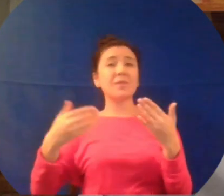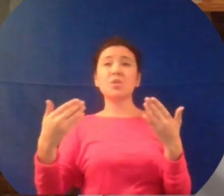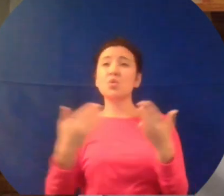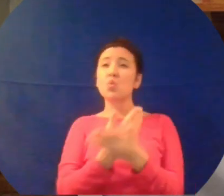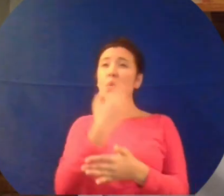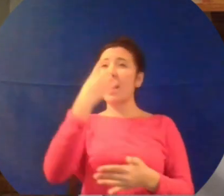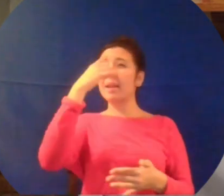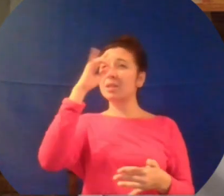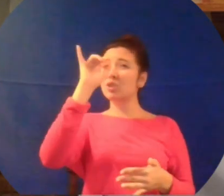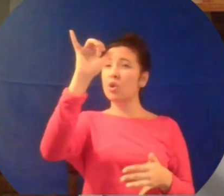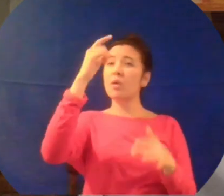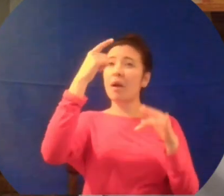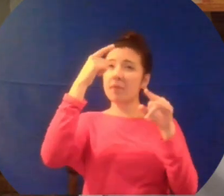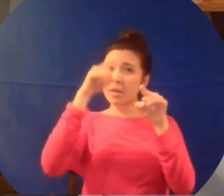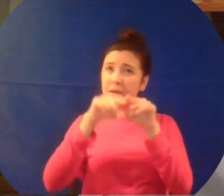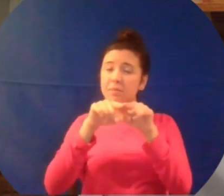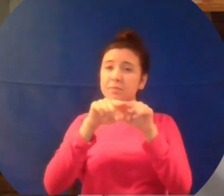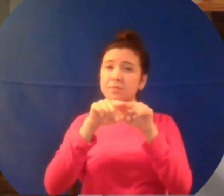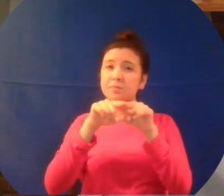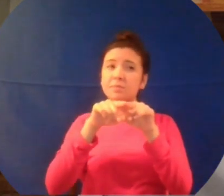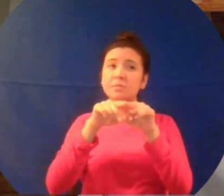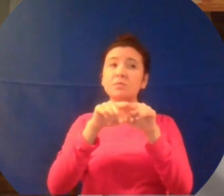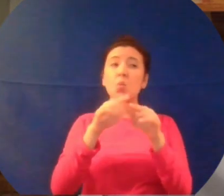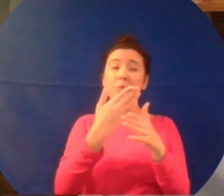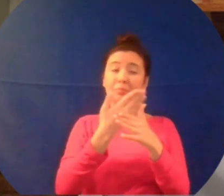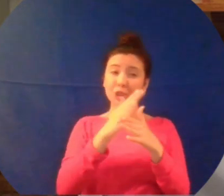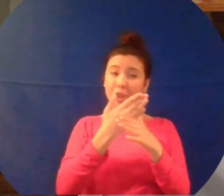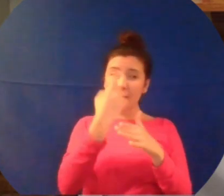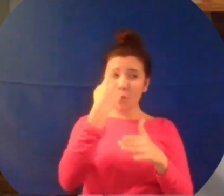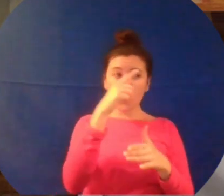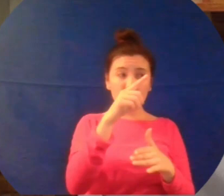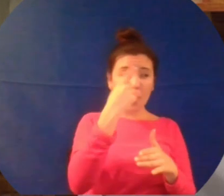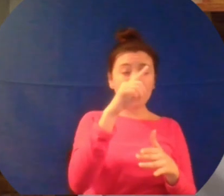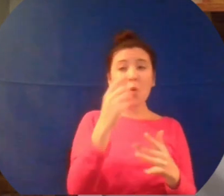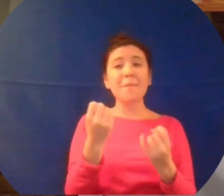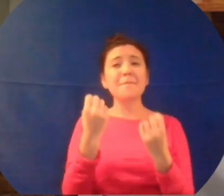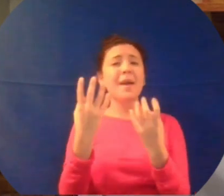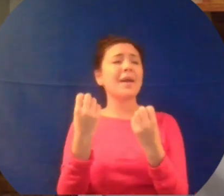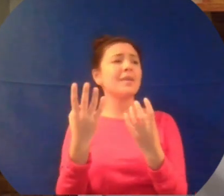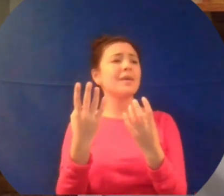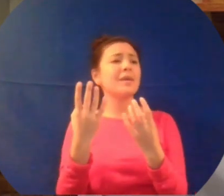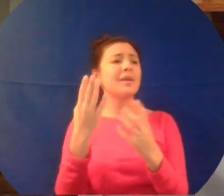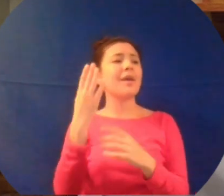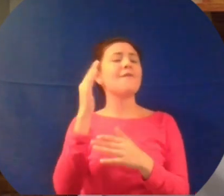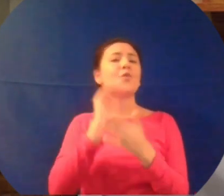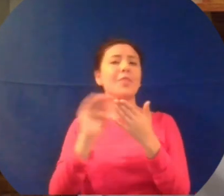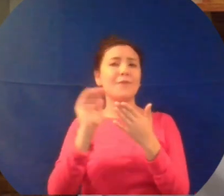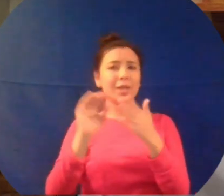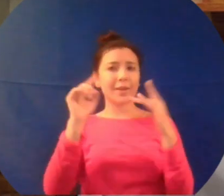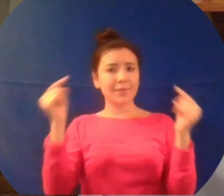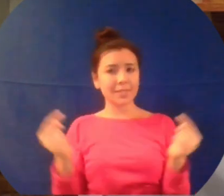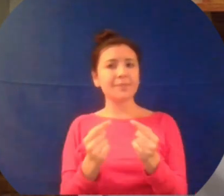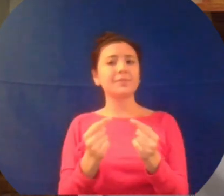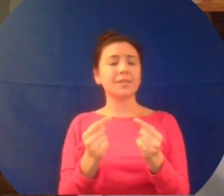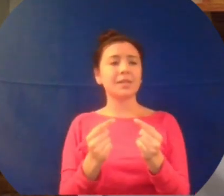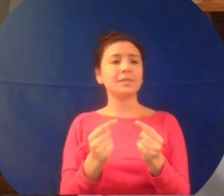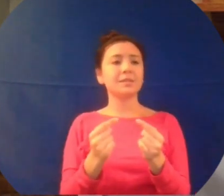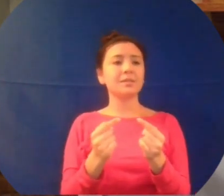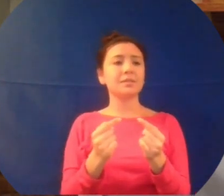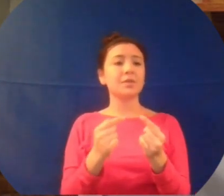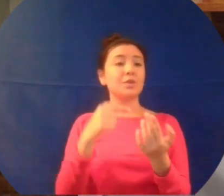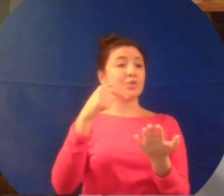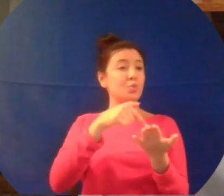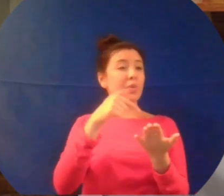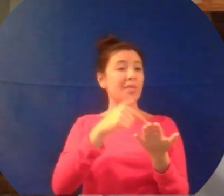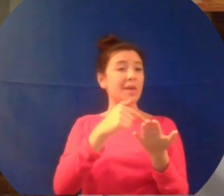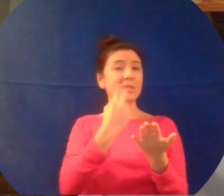the blood of the new and eternal covenant, which will be poured out for you and for many for the forgiveness of